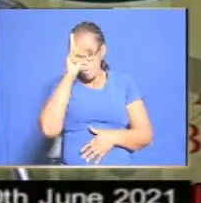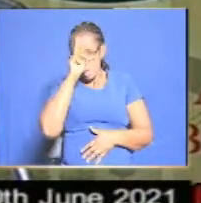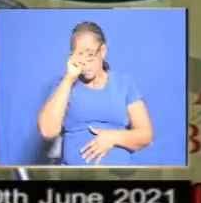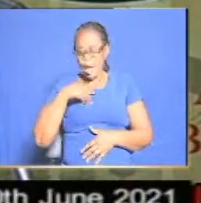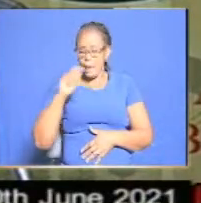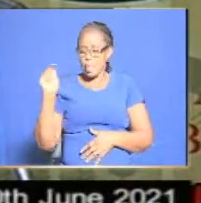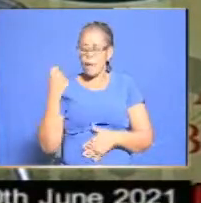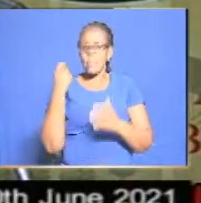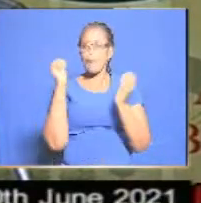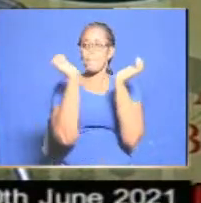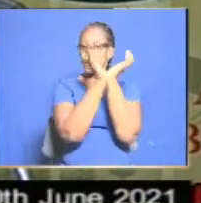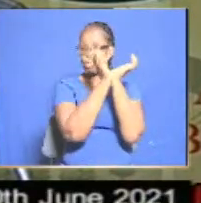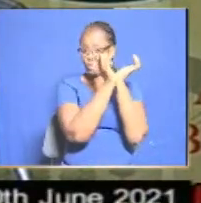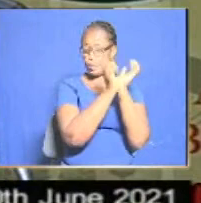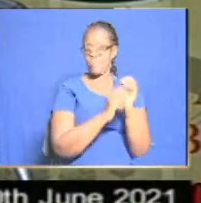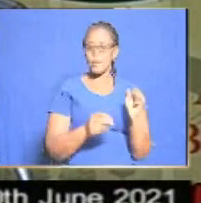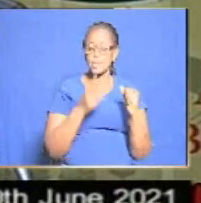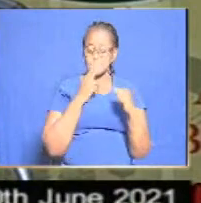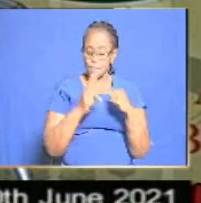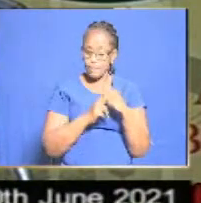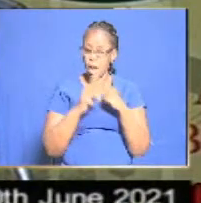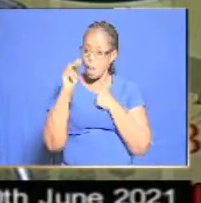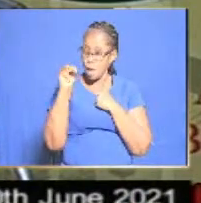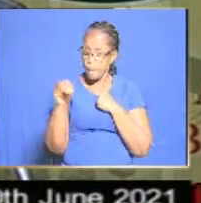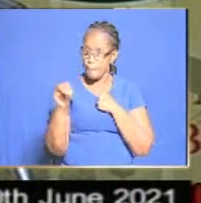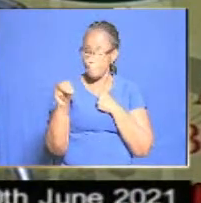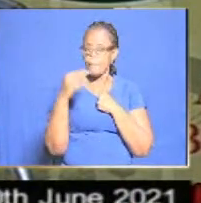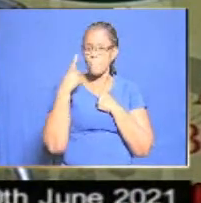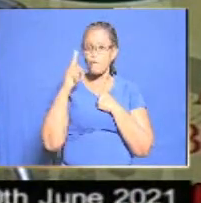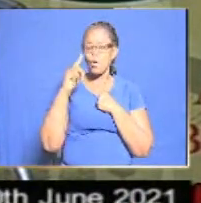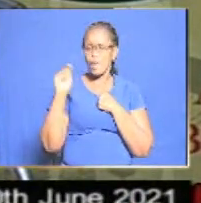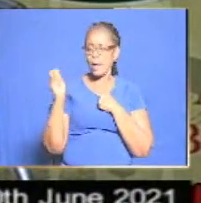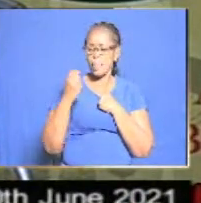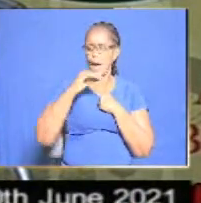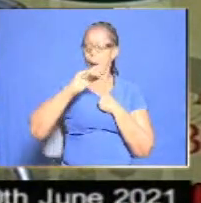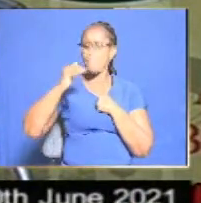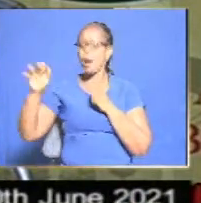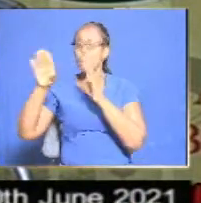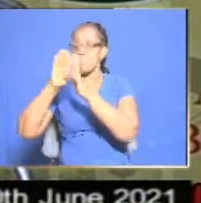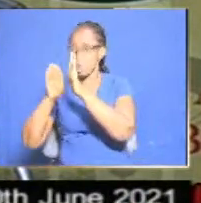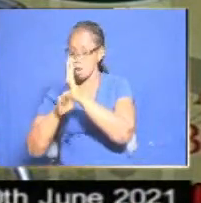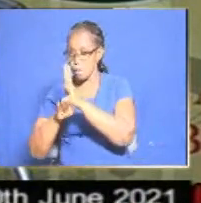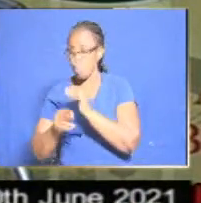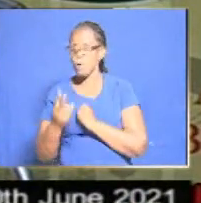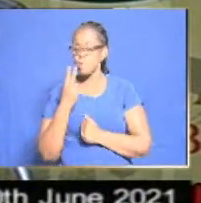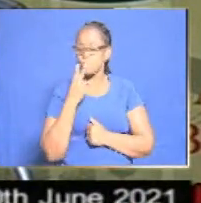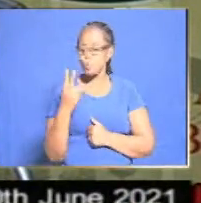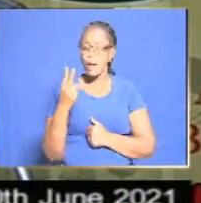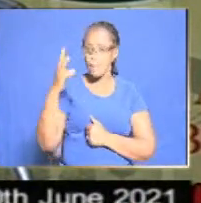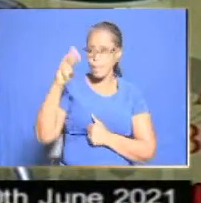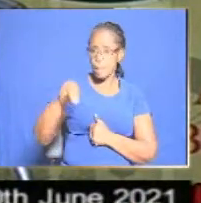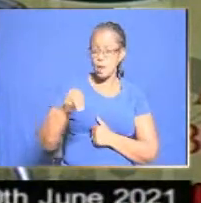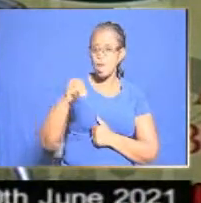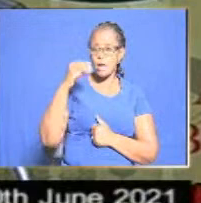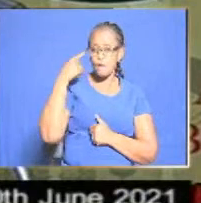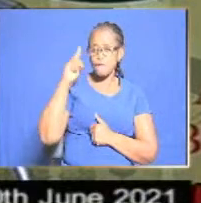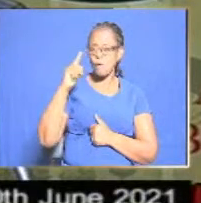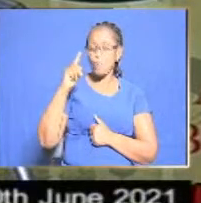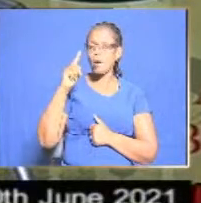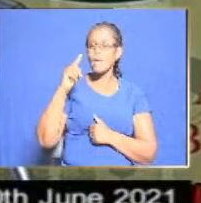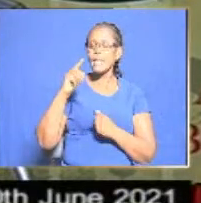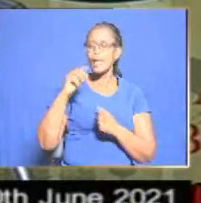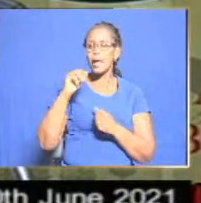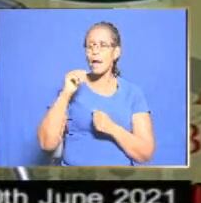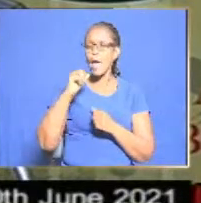Prison, ₱700 million for the Kenya Urban Program, ₱200 million for the AfriCity Summit